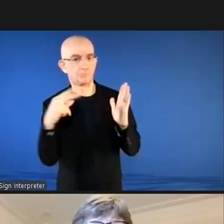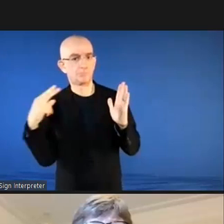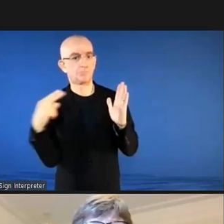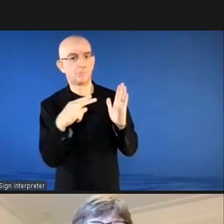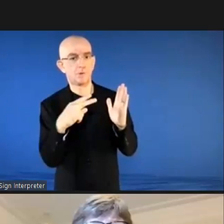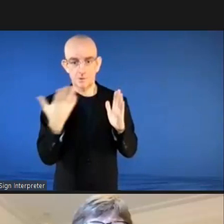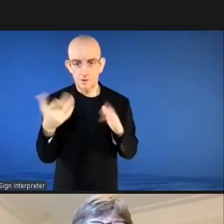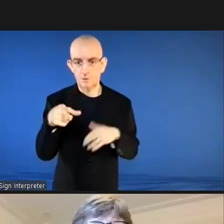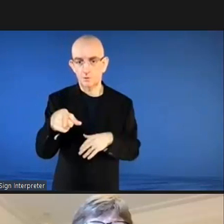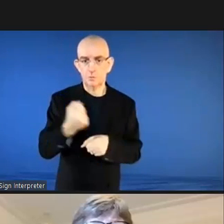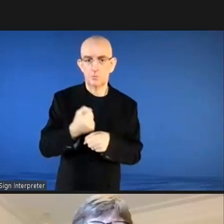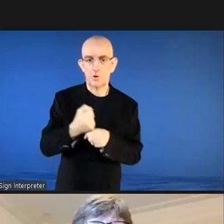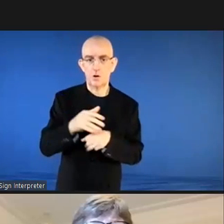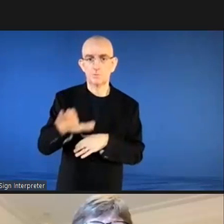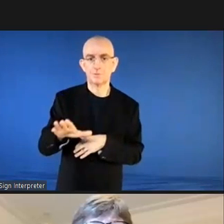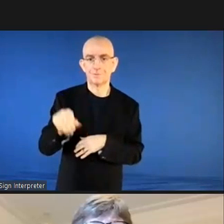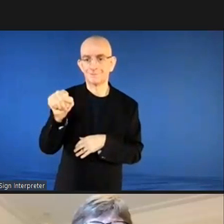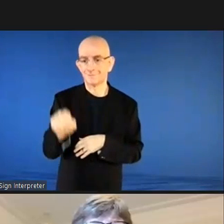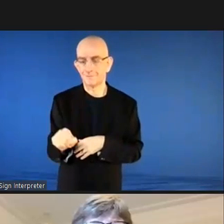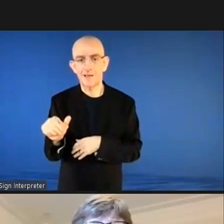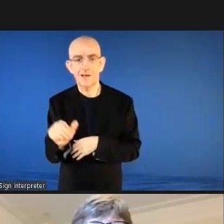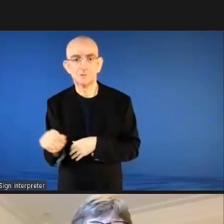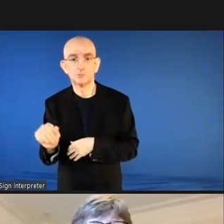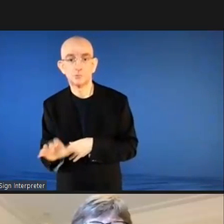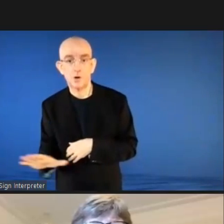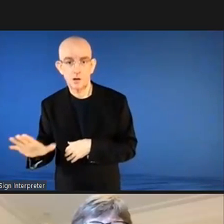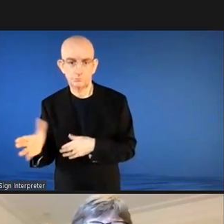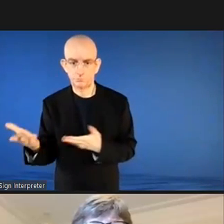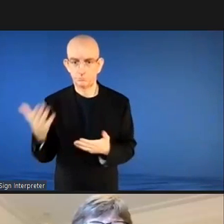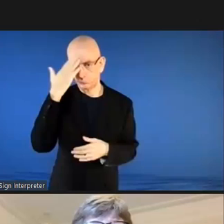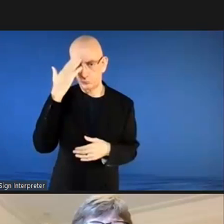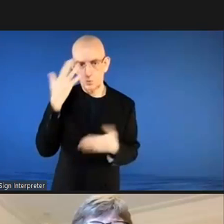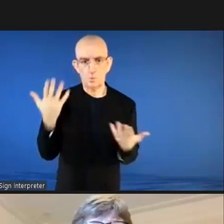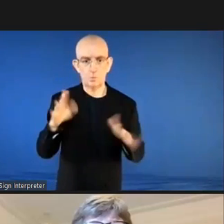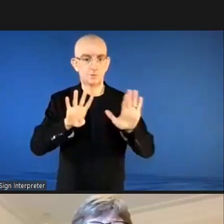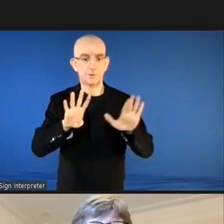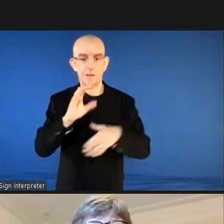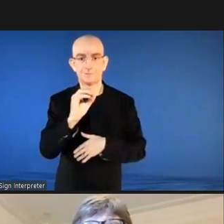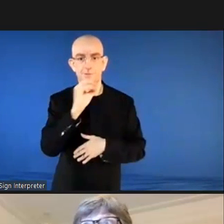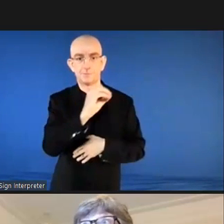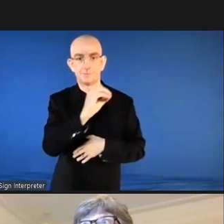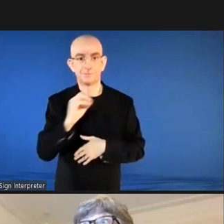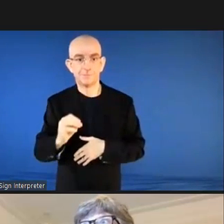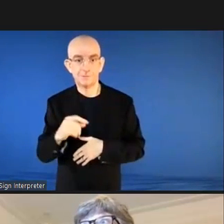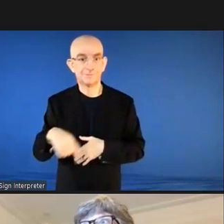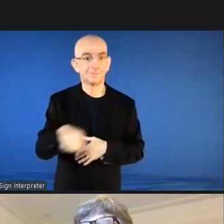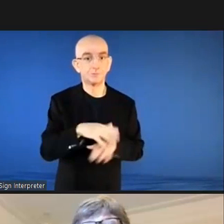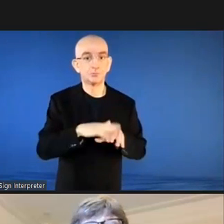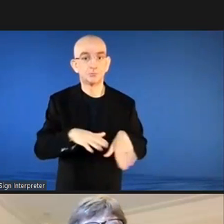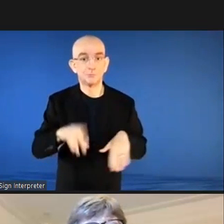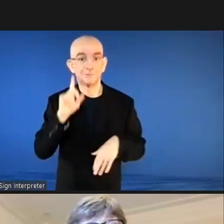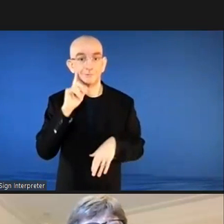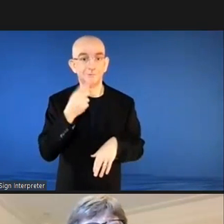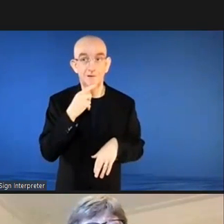know 90% of deaf children are born to hearing parents with no previous experience of deafness. Do you